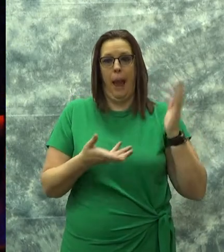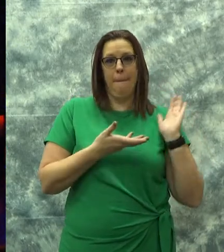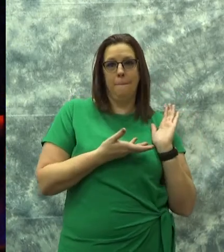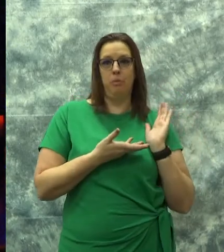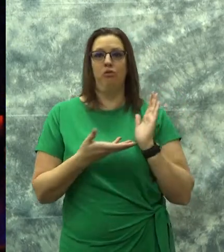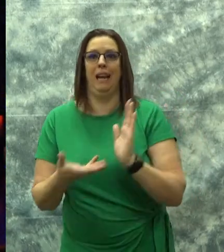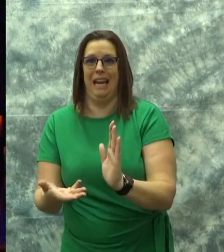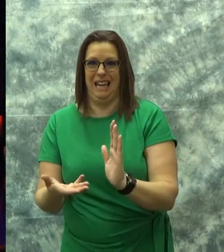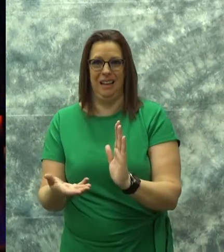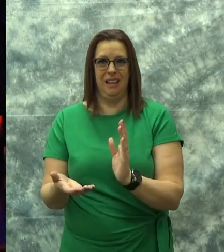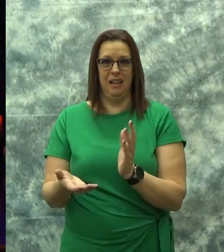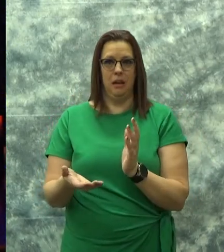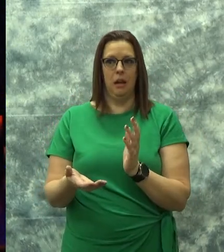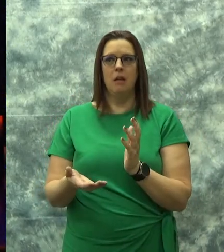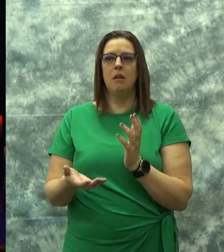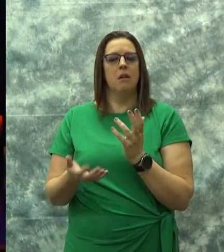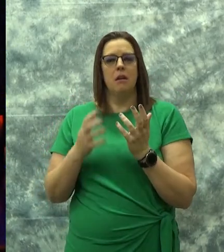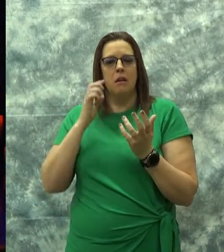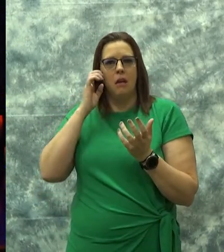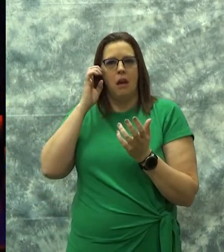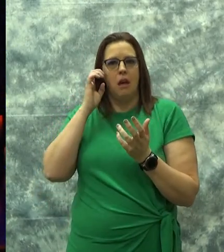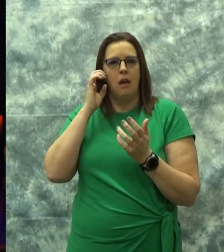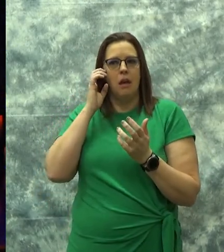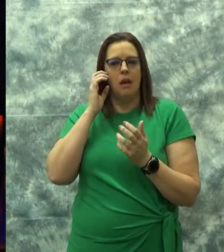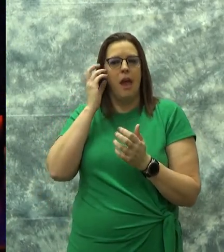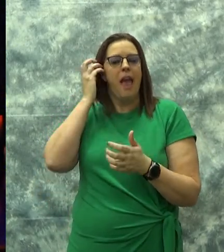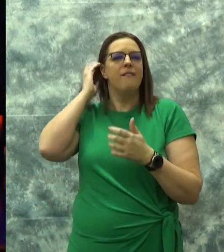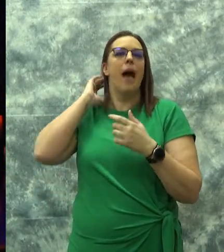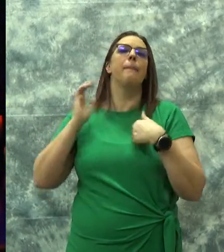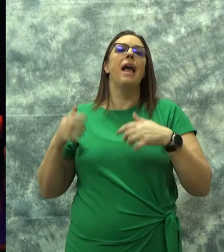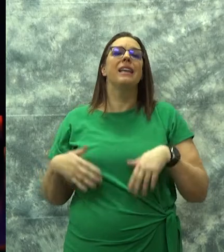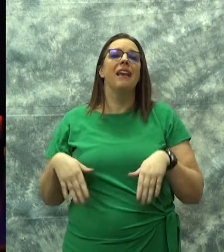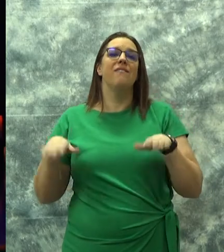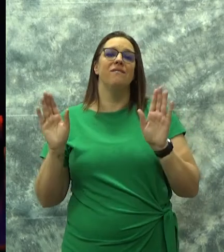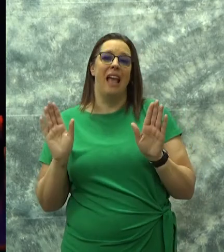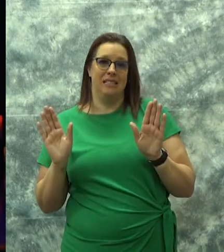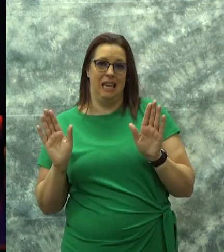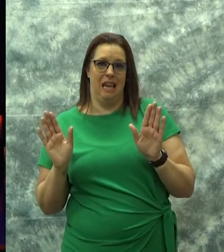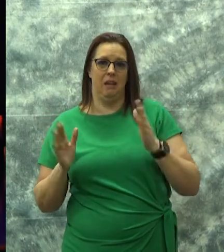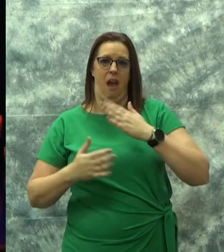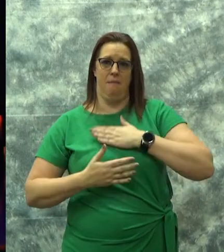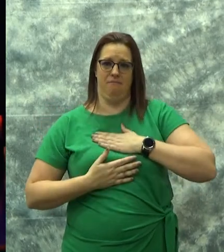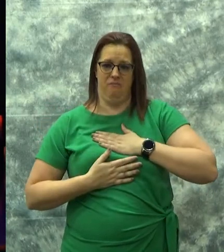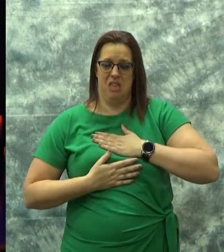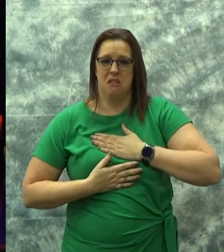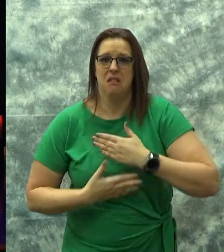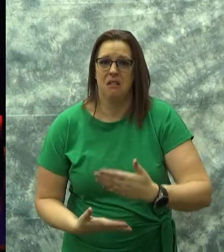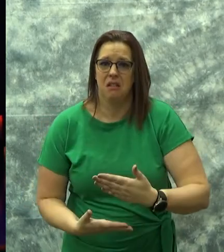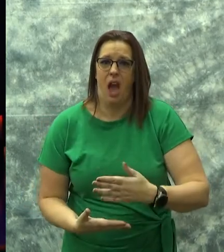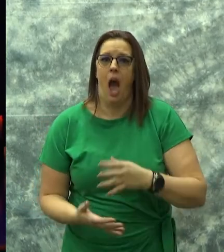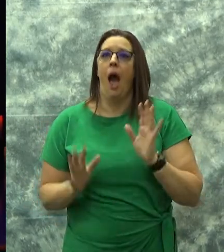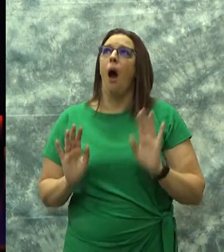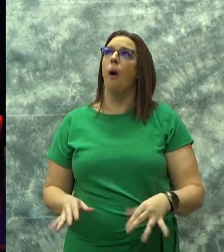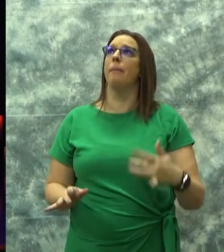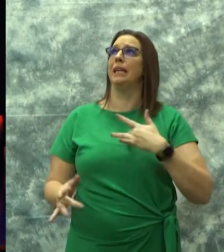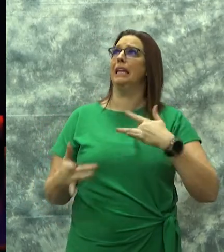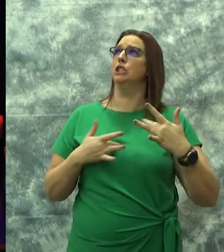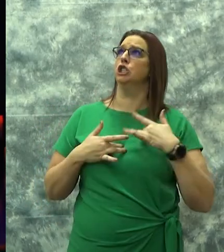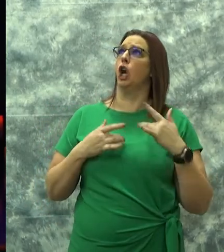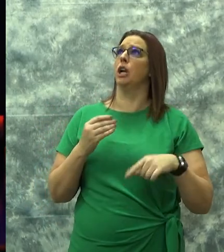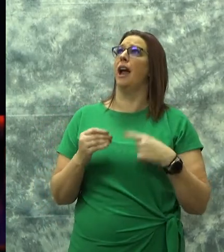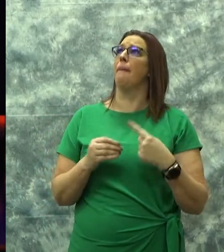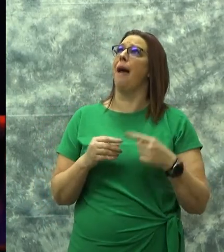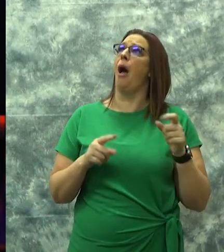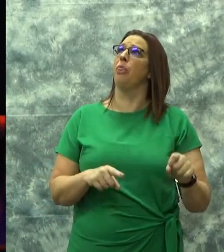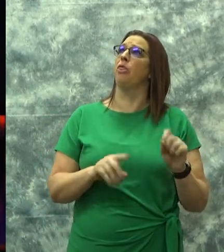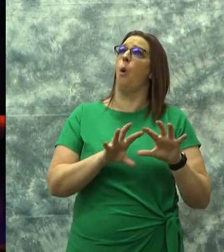weightiness forward, and the prescription today is to confess it, to be willing to tell somebody, to talk about that. I'm so